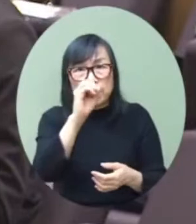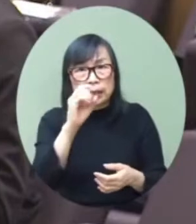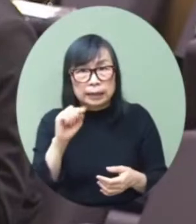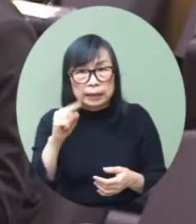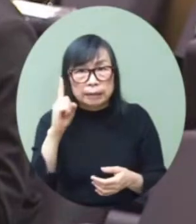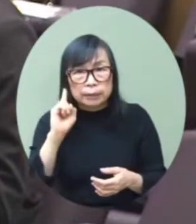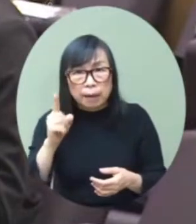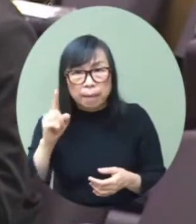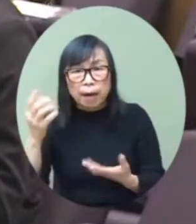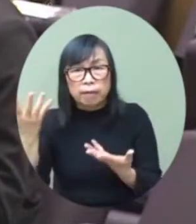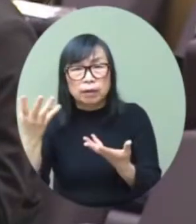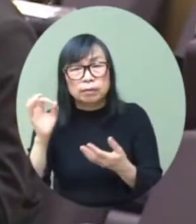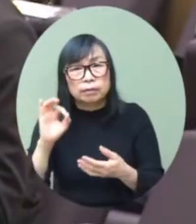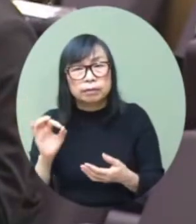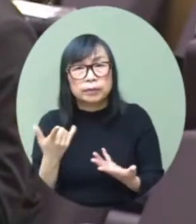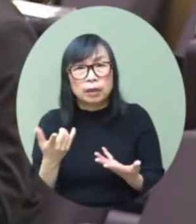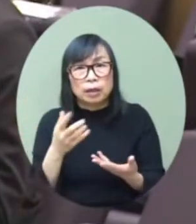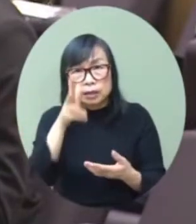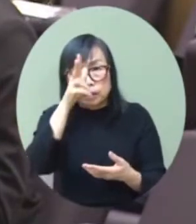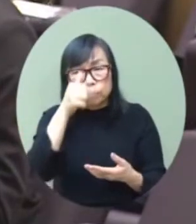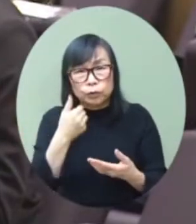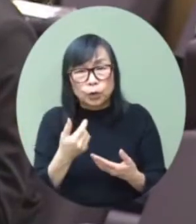the mortality rate should be just about